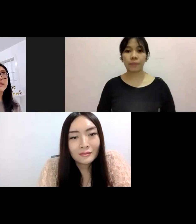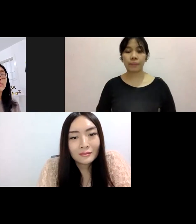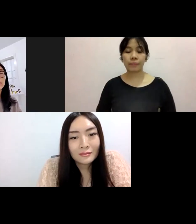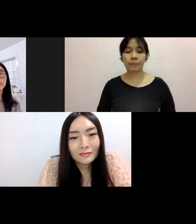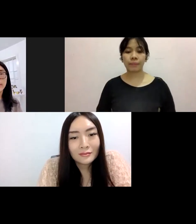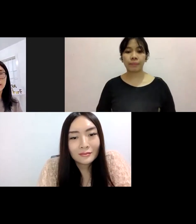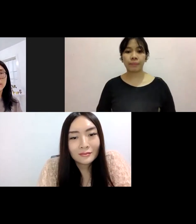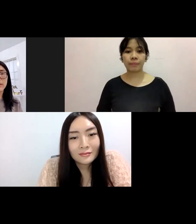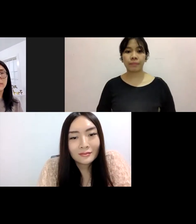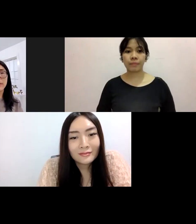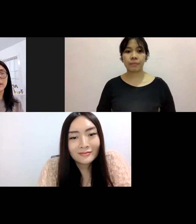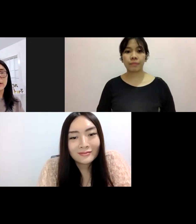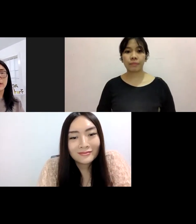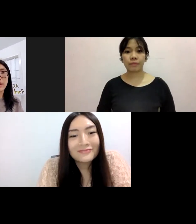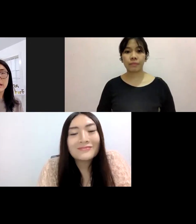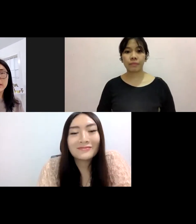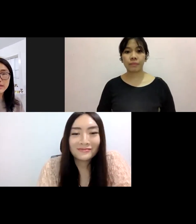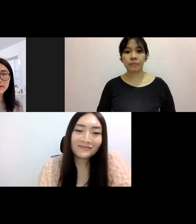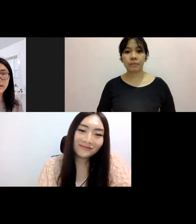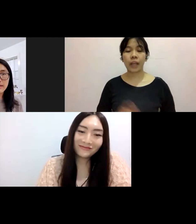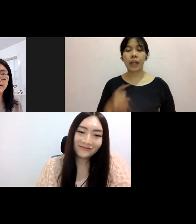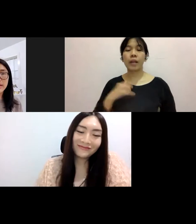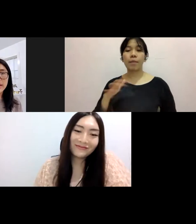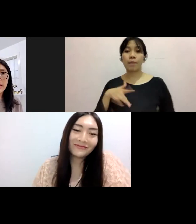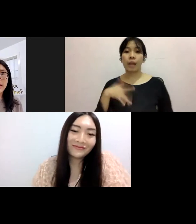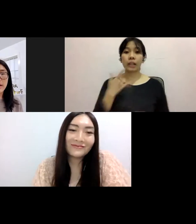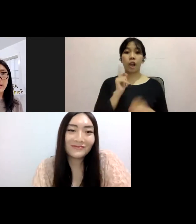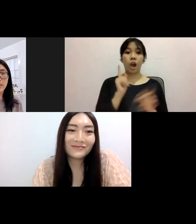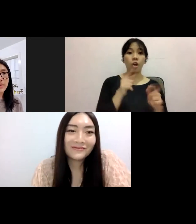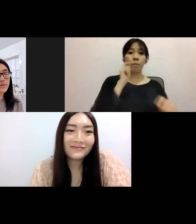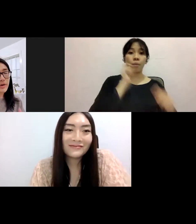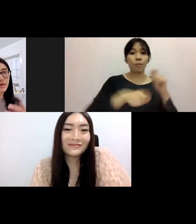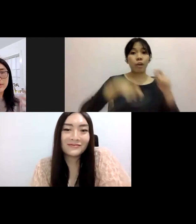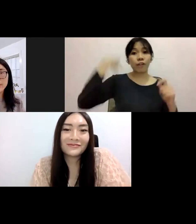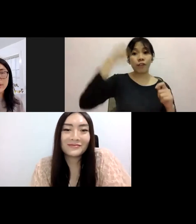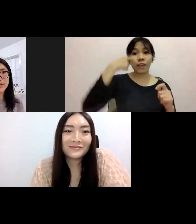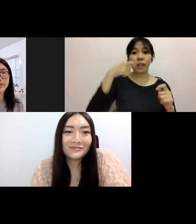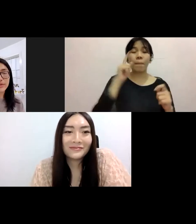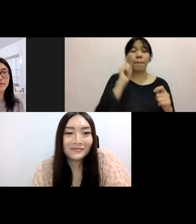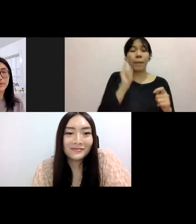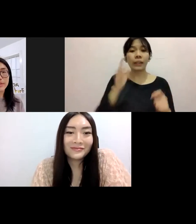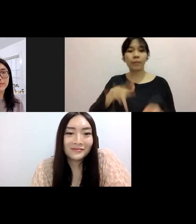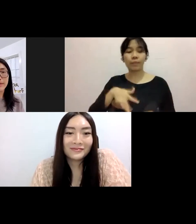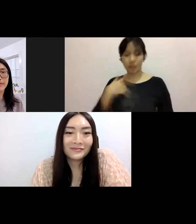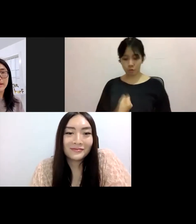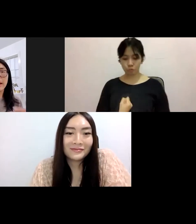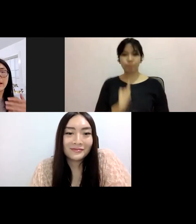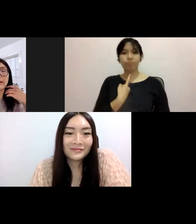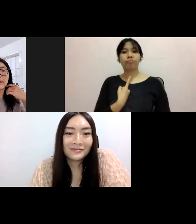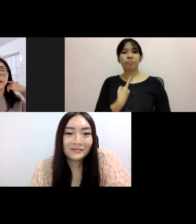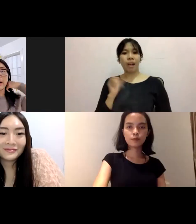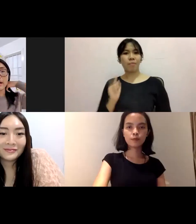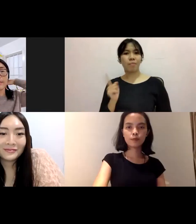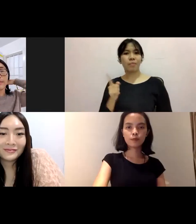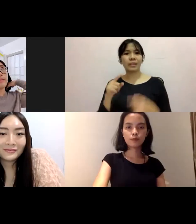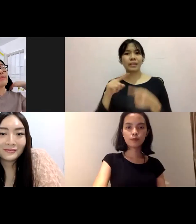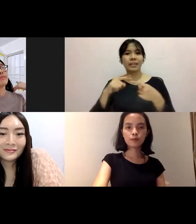that's not the real reflection of the reality, I think. Why do we always watch the stories from them?